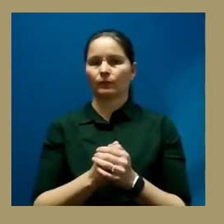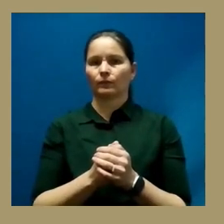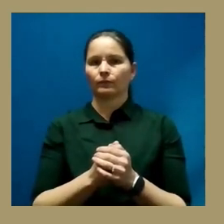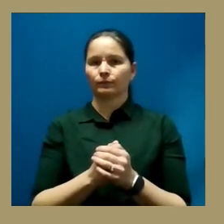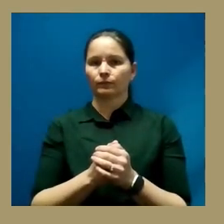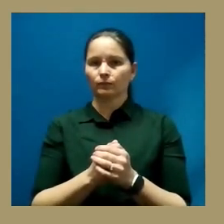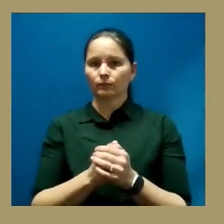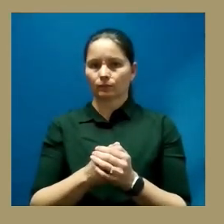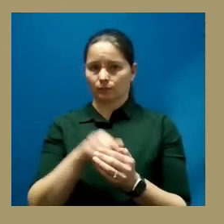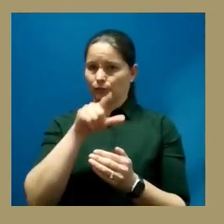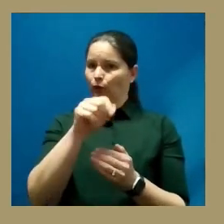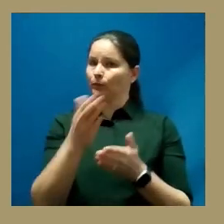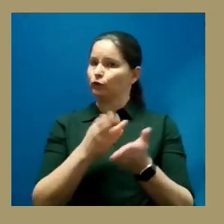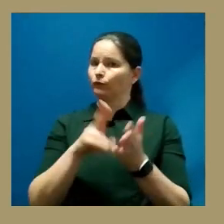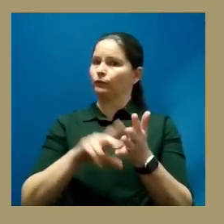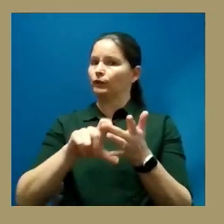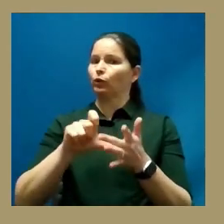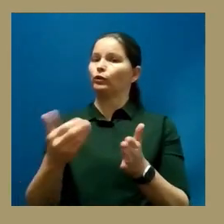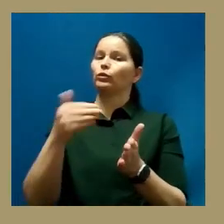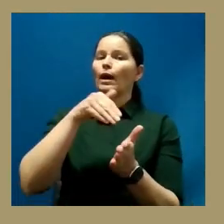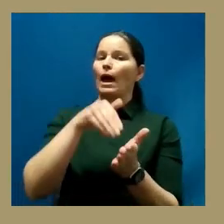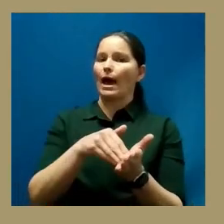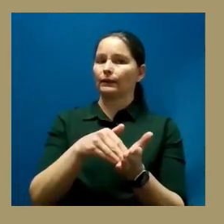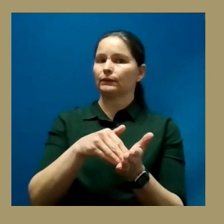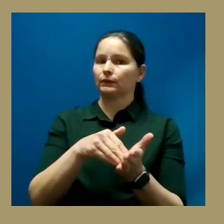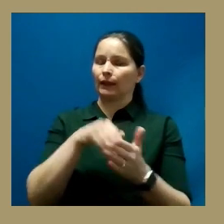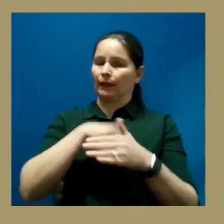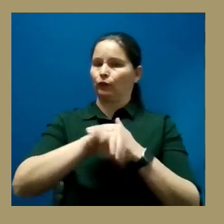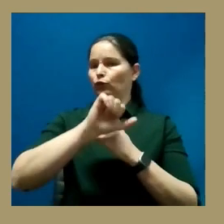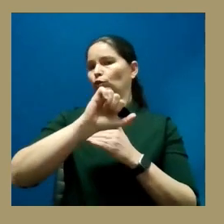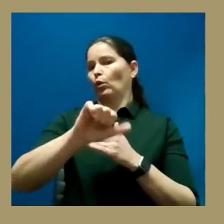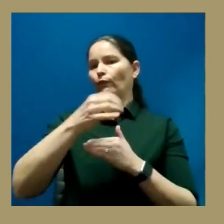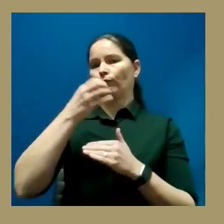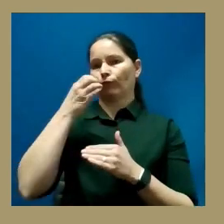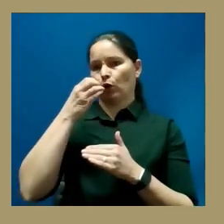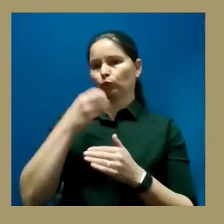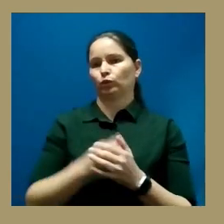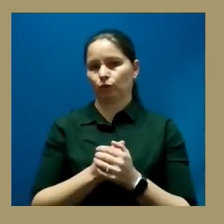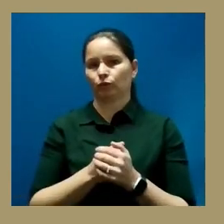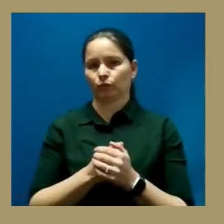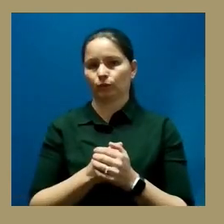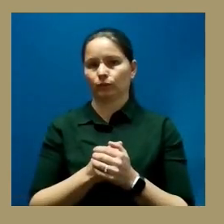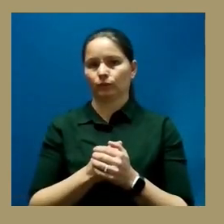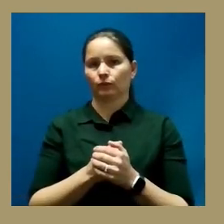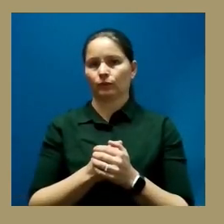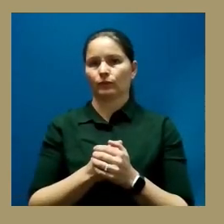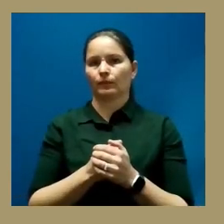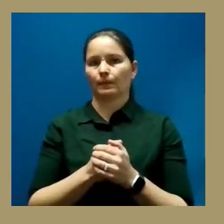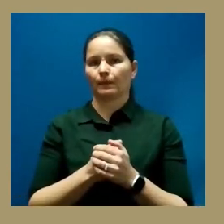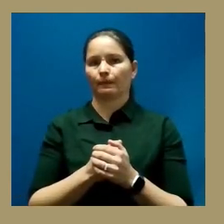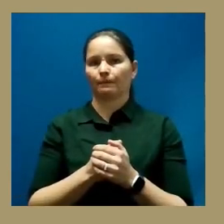to add the seniors card to the Service Victoria wallet, referencing Department of Fairness and Housing